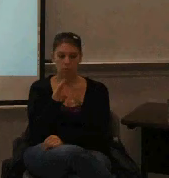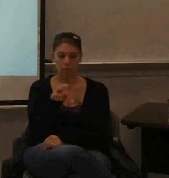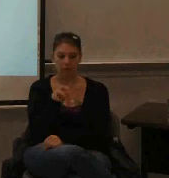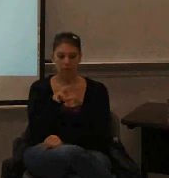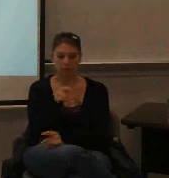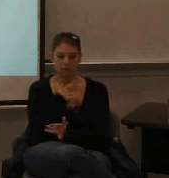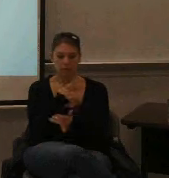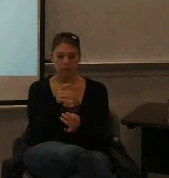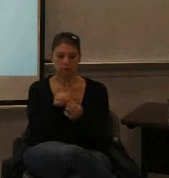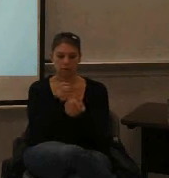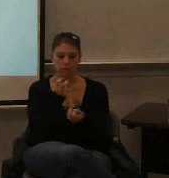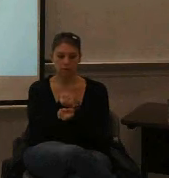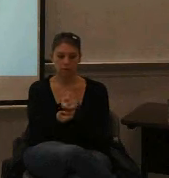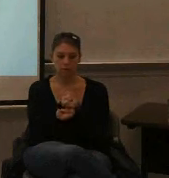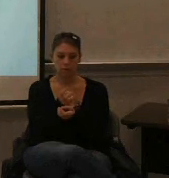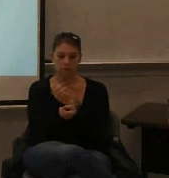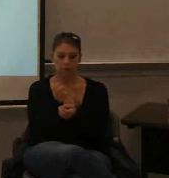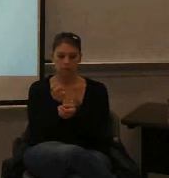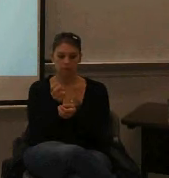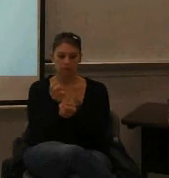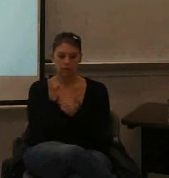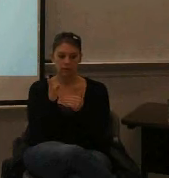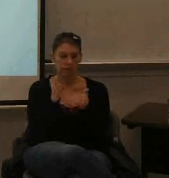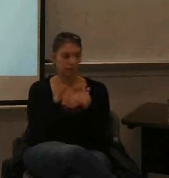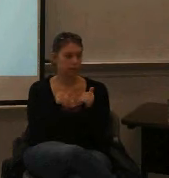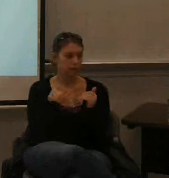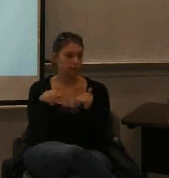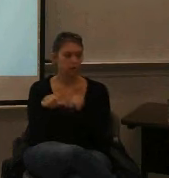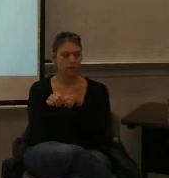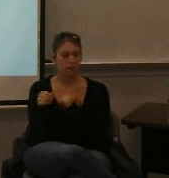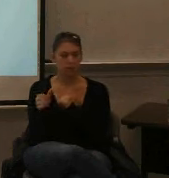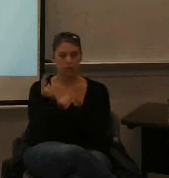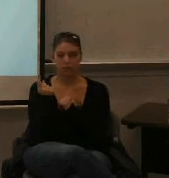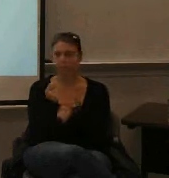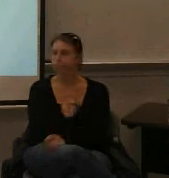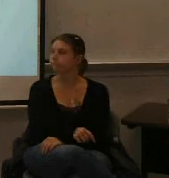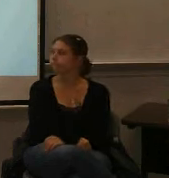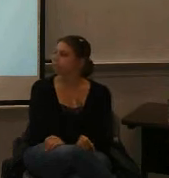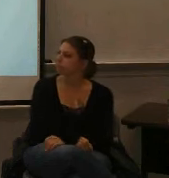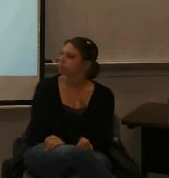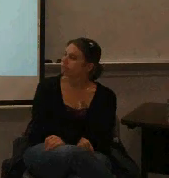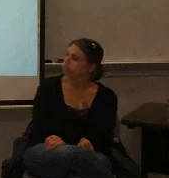to be more likely to be toxic than the other ones.